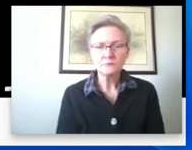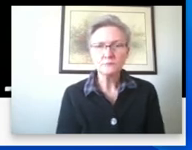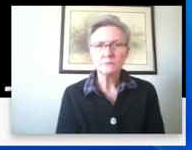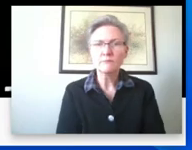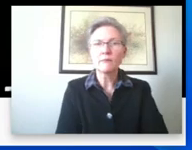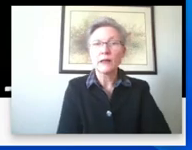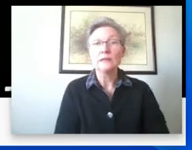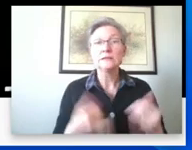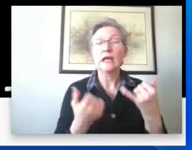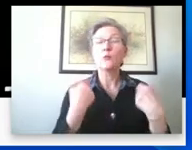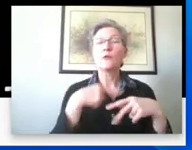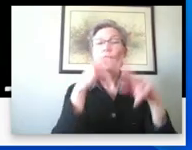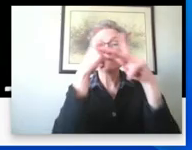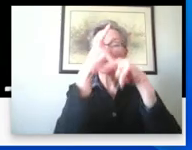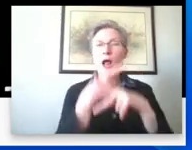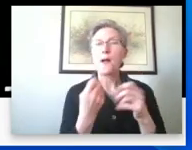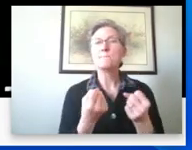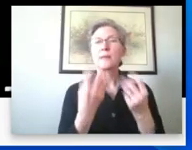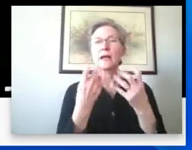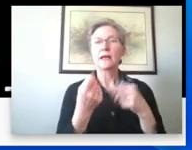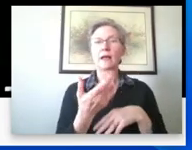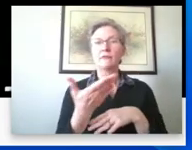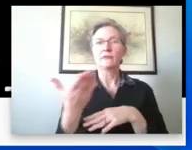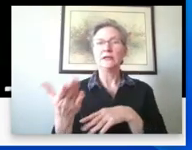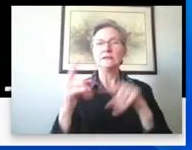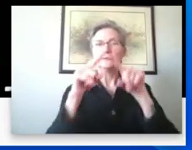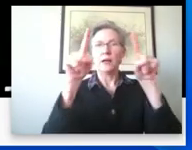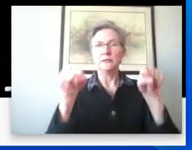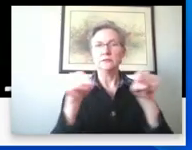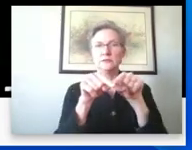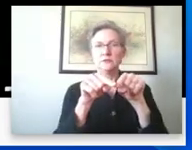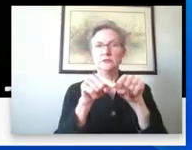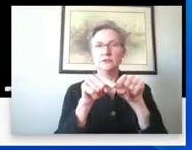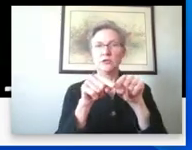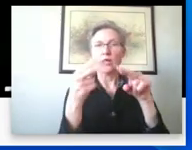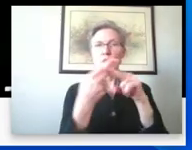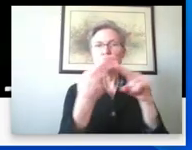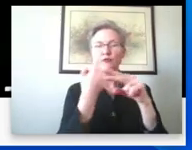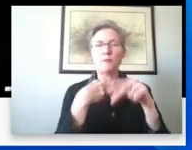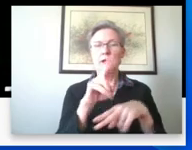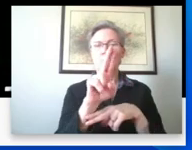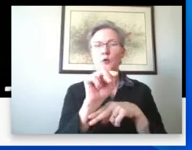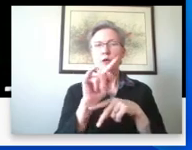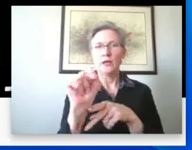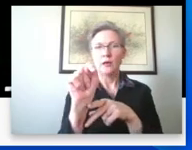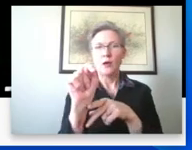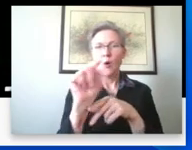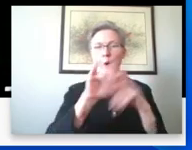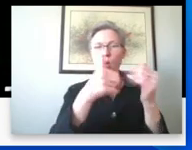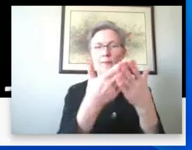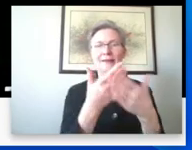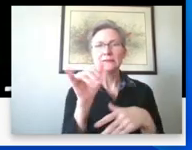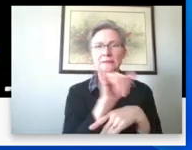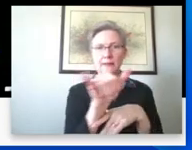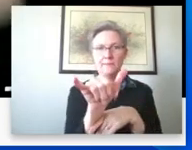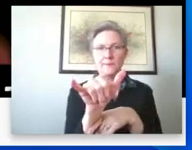Today we're going to figure out how many of these boxes, which I'm going to use for my unit, they're all going to be the